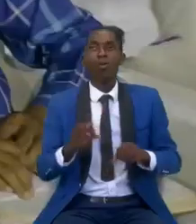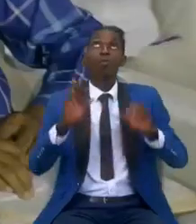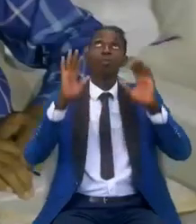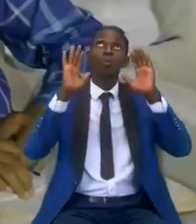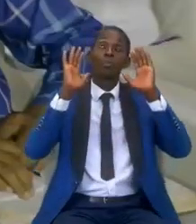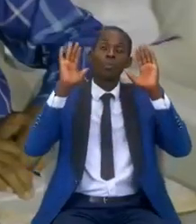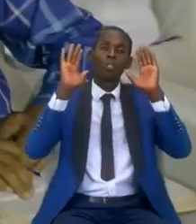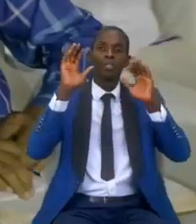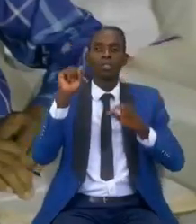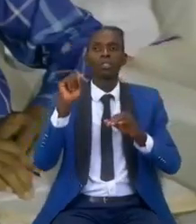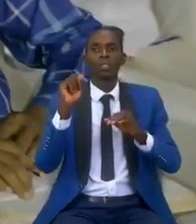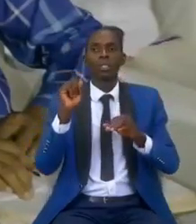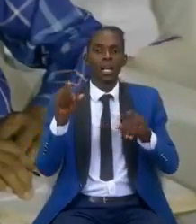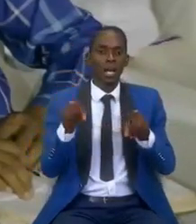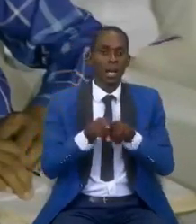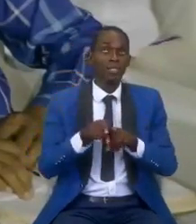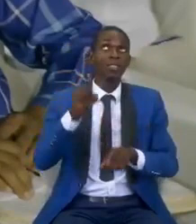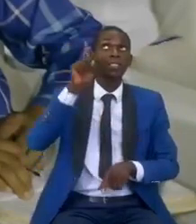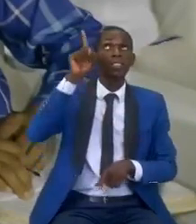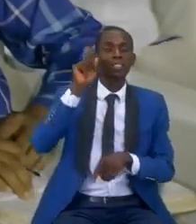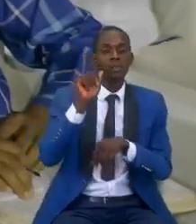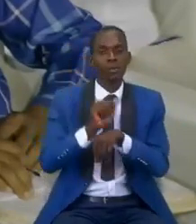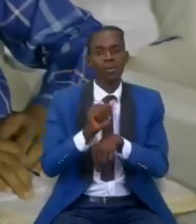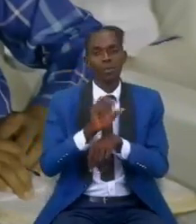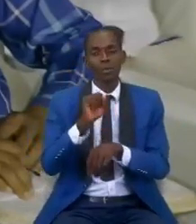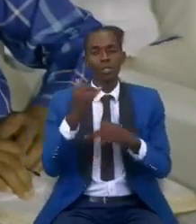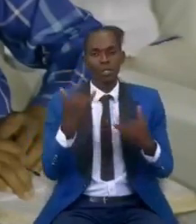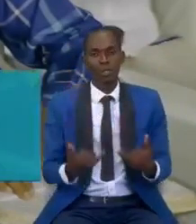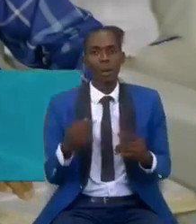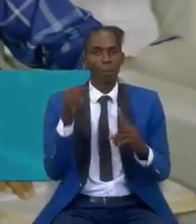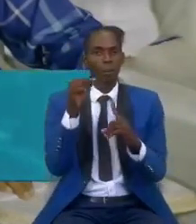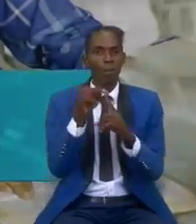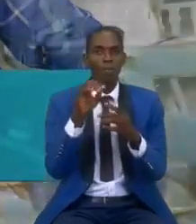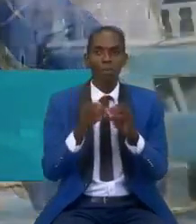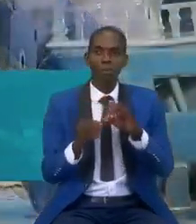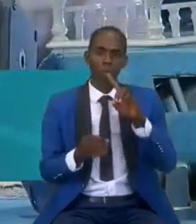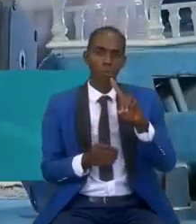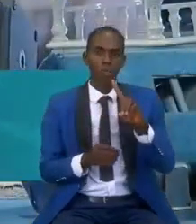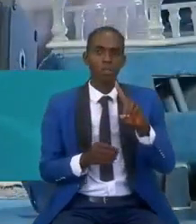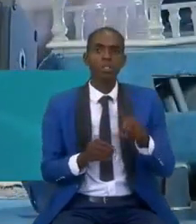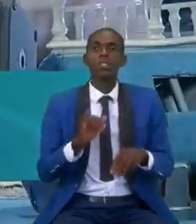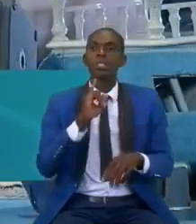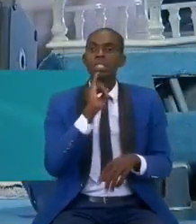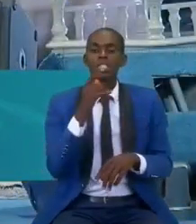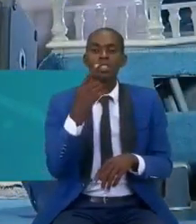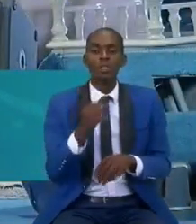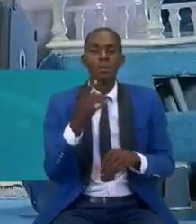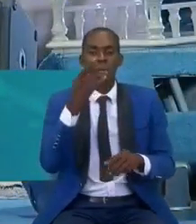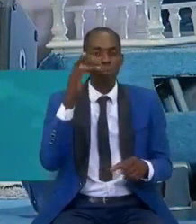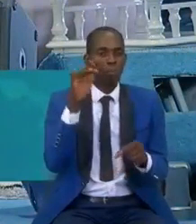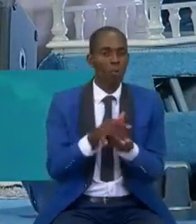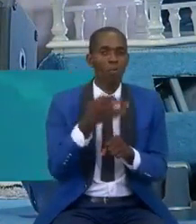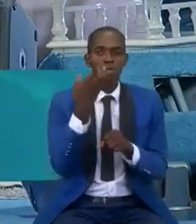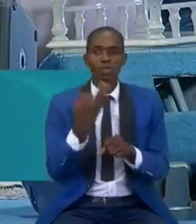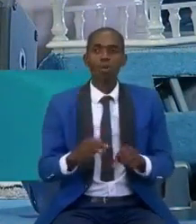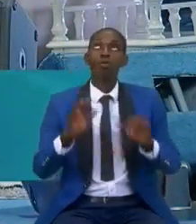one. Number one is the promise of wonders in his will. What's the will of God? What's the will